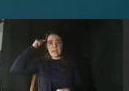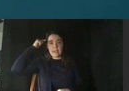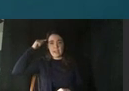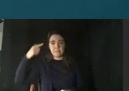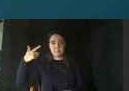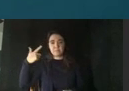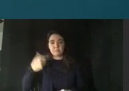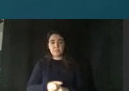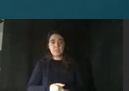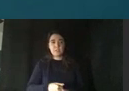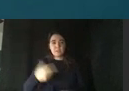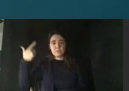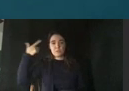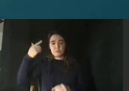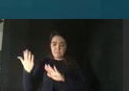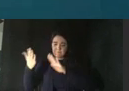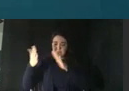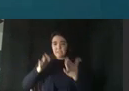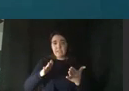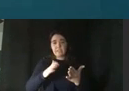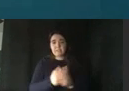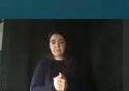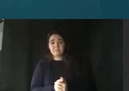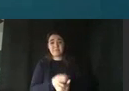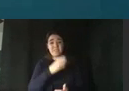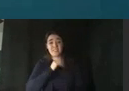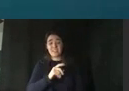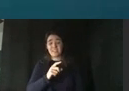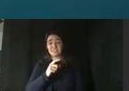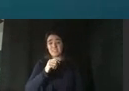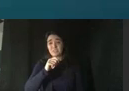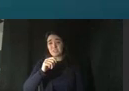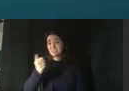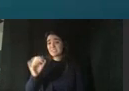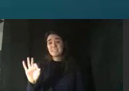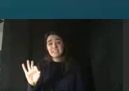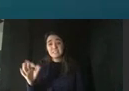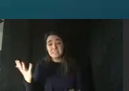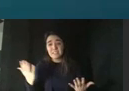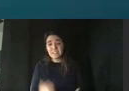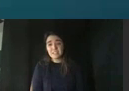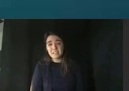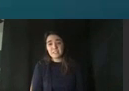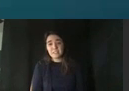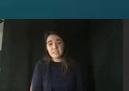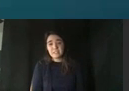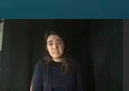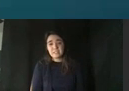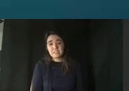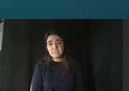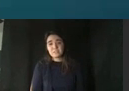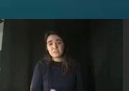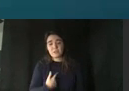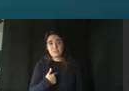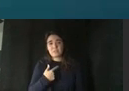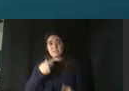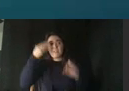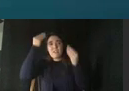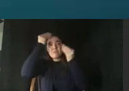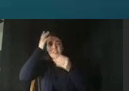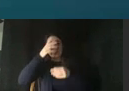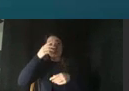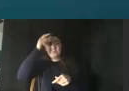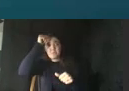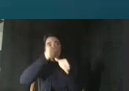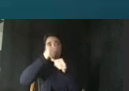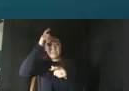he died. He was only 19 years old. And of course, I kept thinking about his siblings and